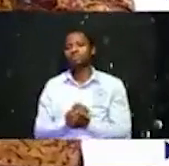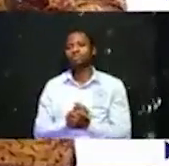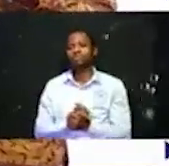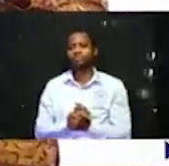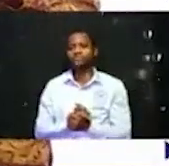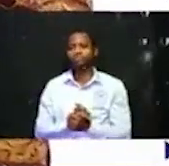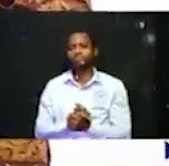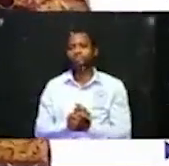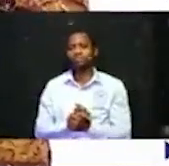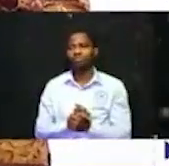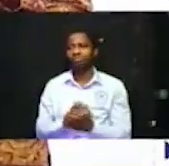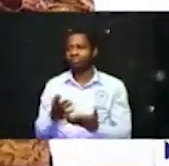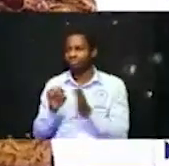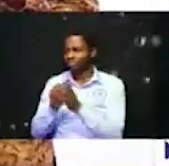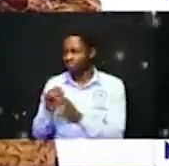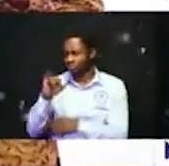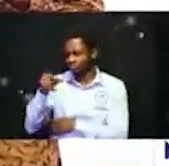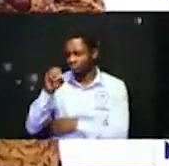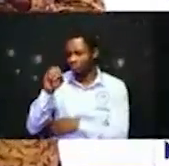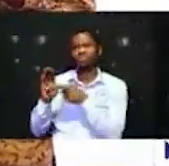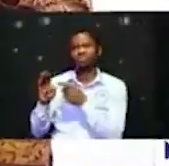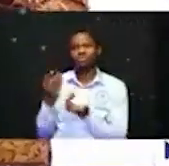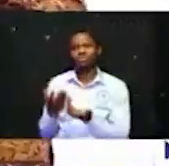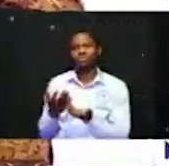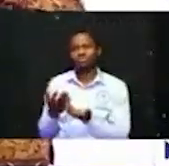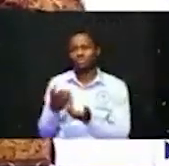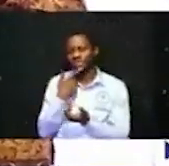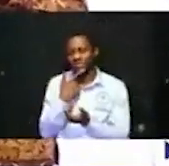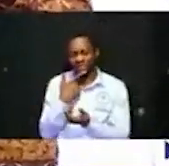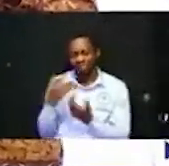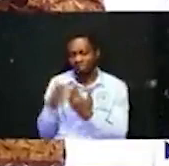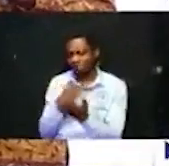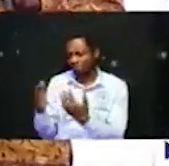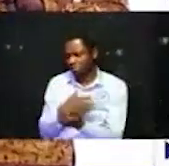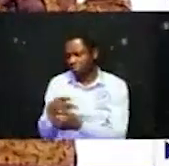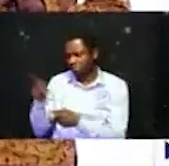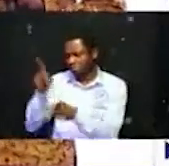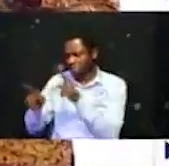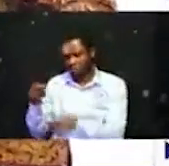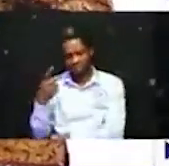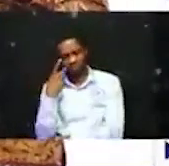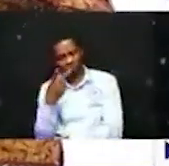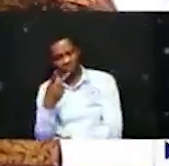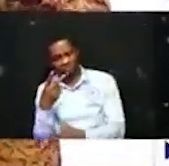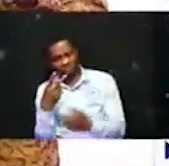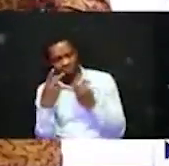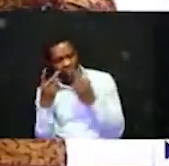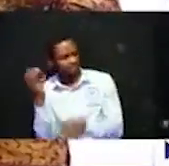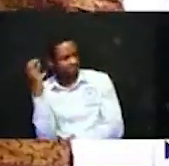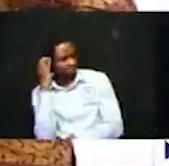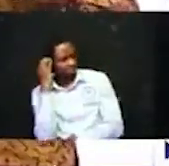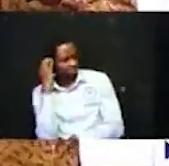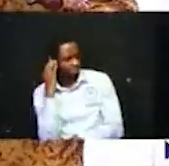Now look at Job. He says that whoever heard me commended me,